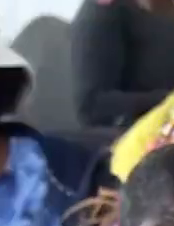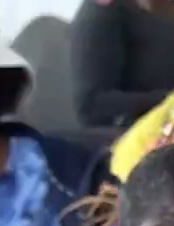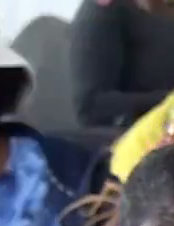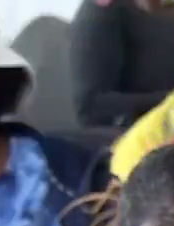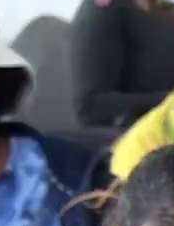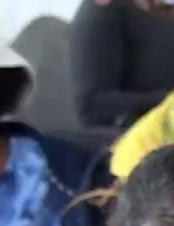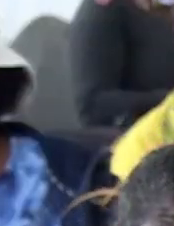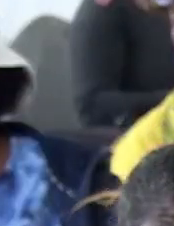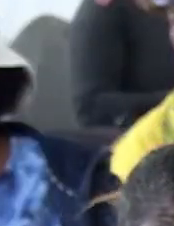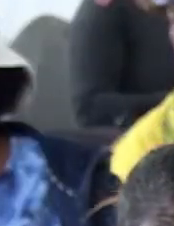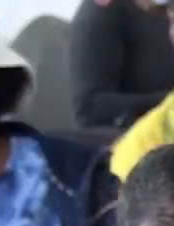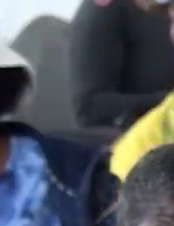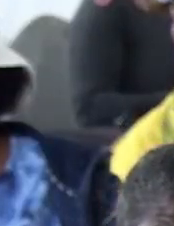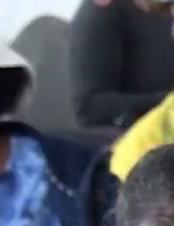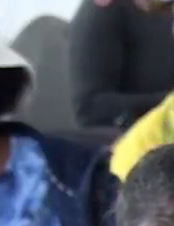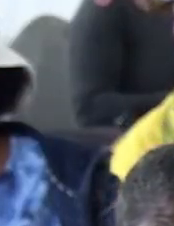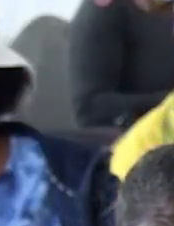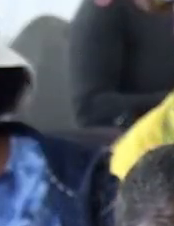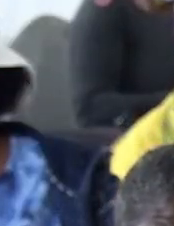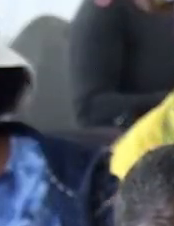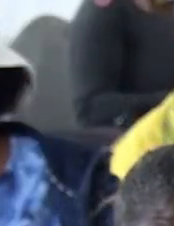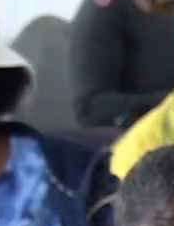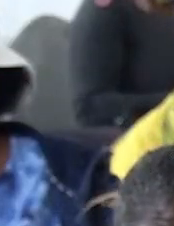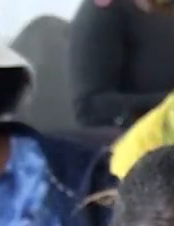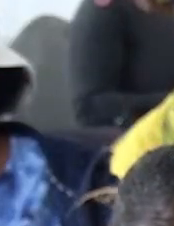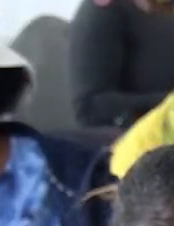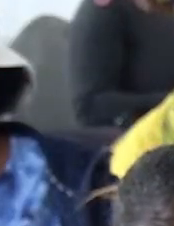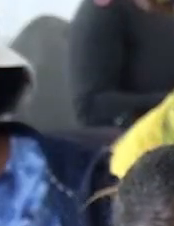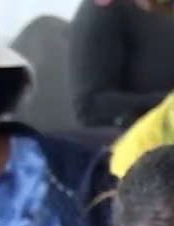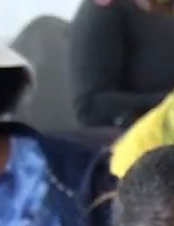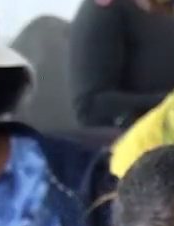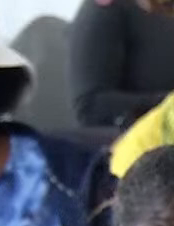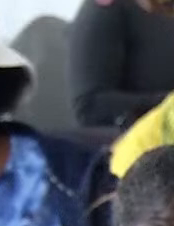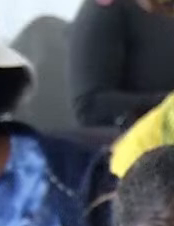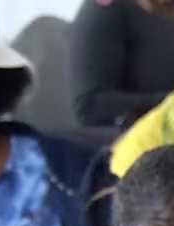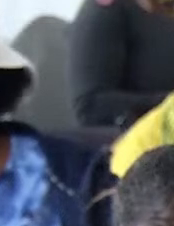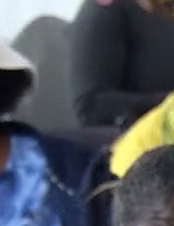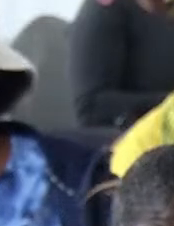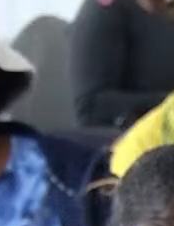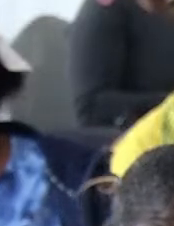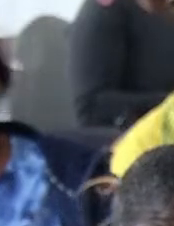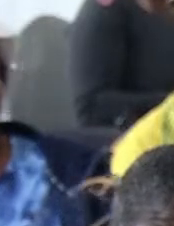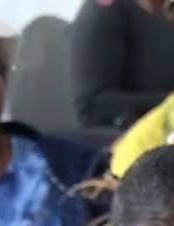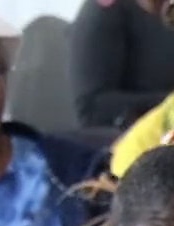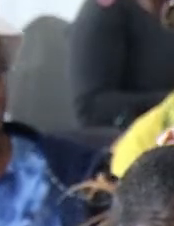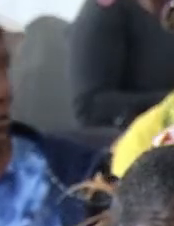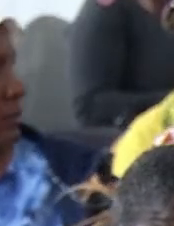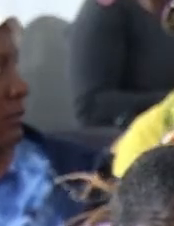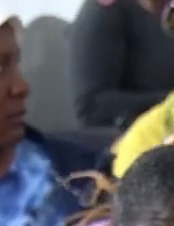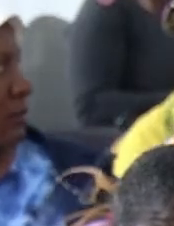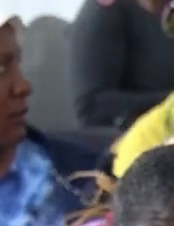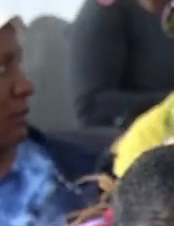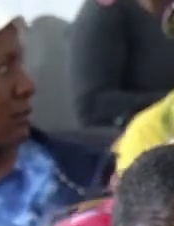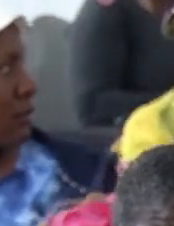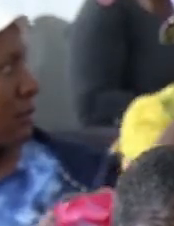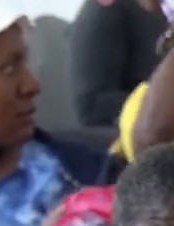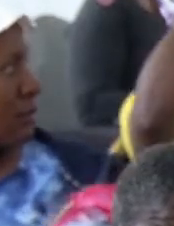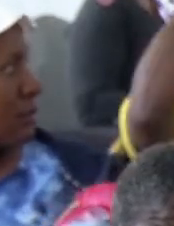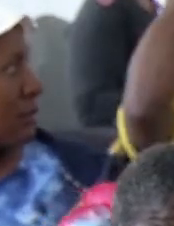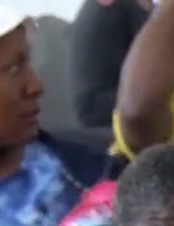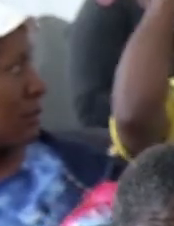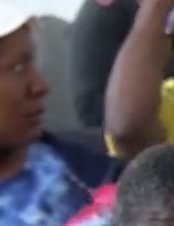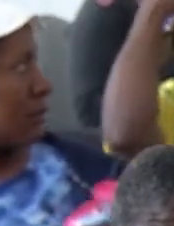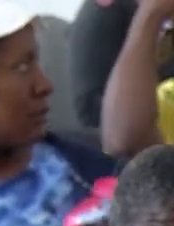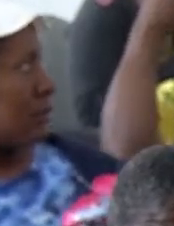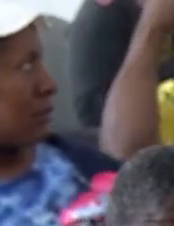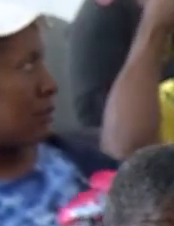in diverse ways. It affects our health, ability to grow, food, housing, safety, and